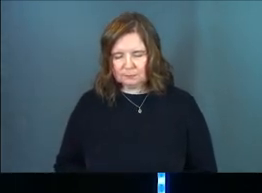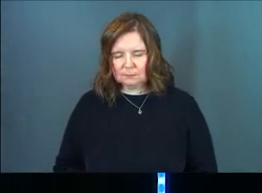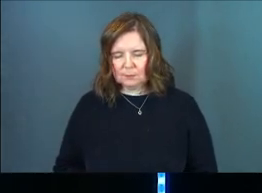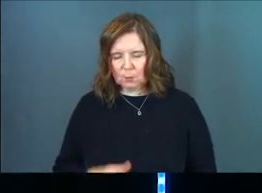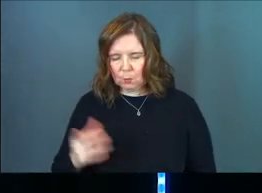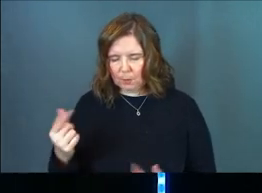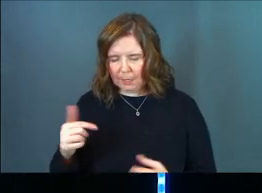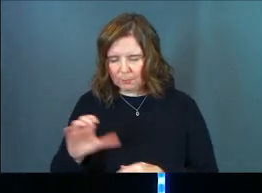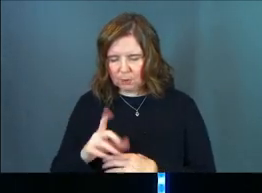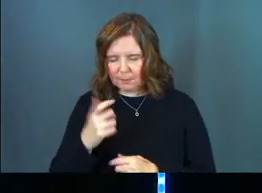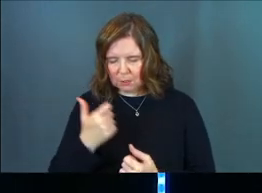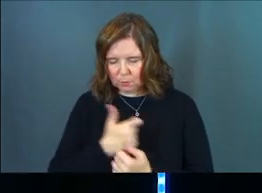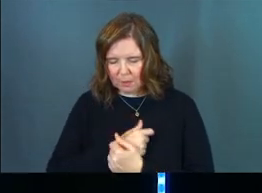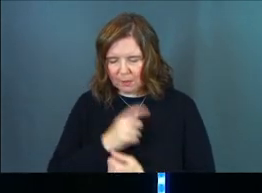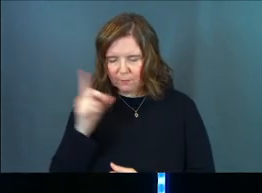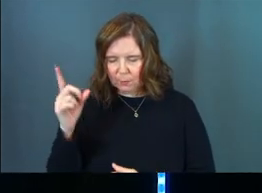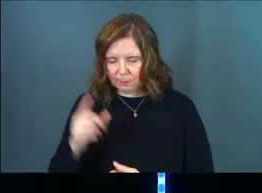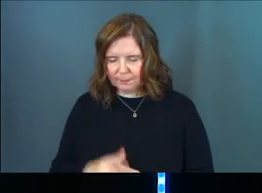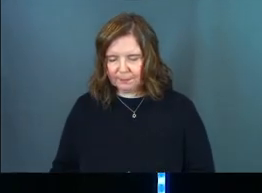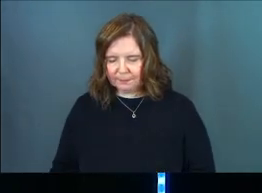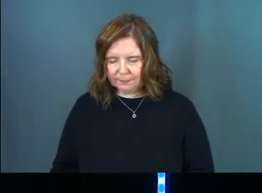We came to church today because we love you.